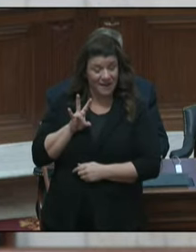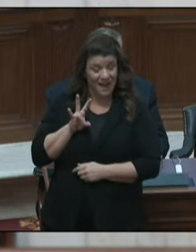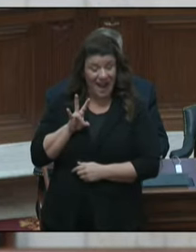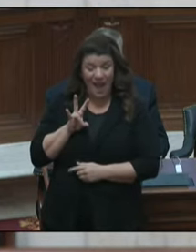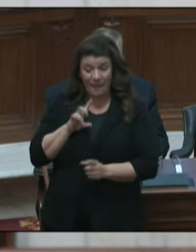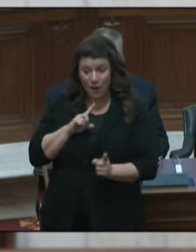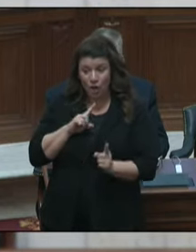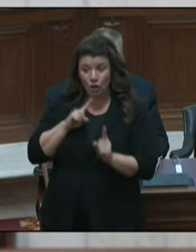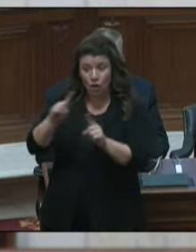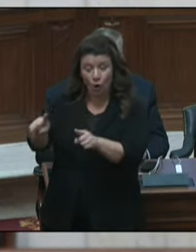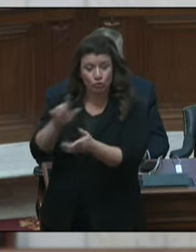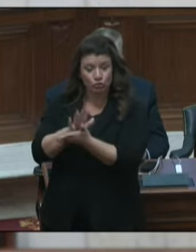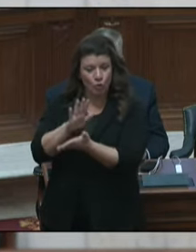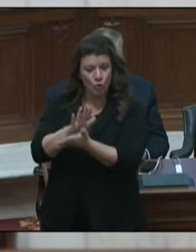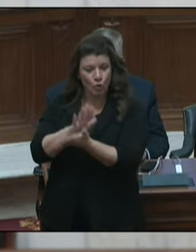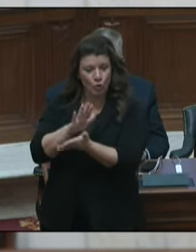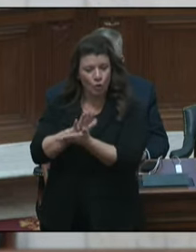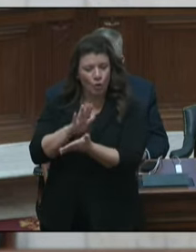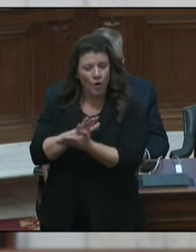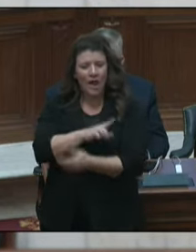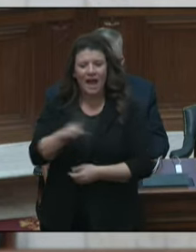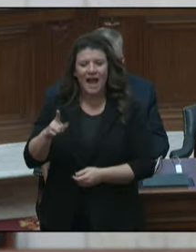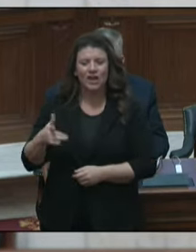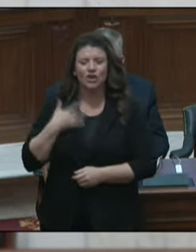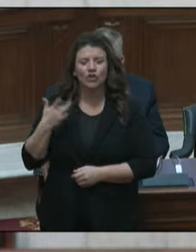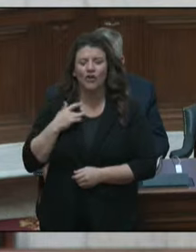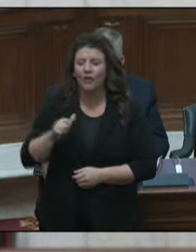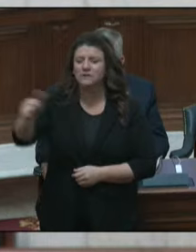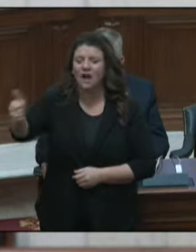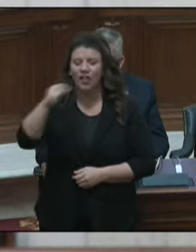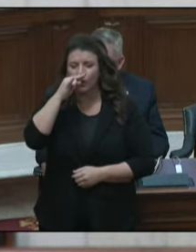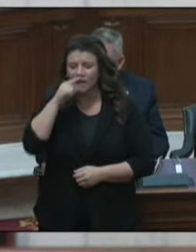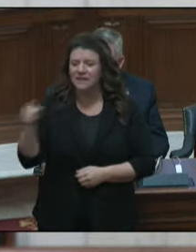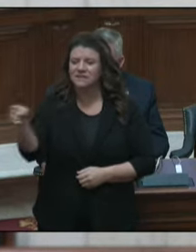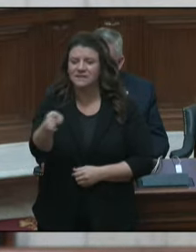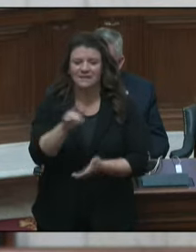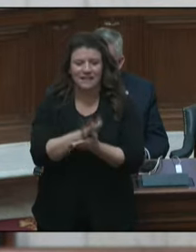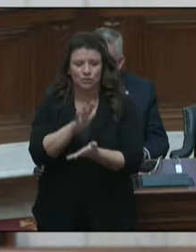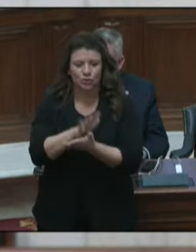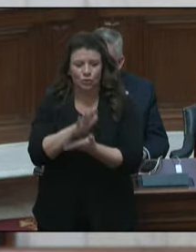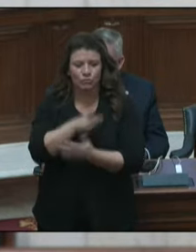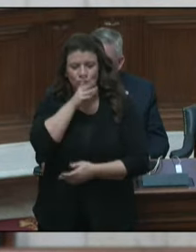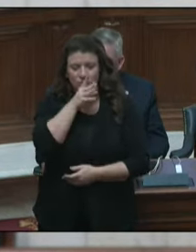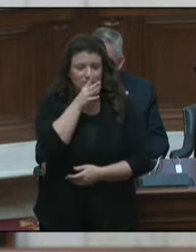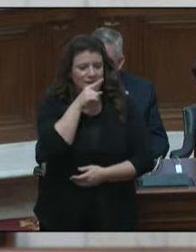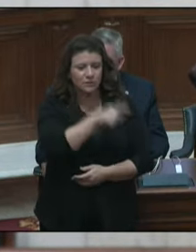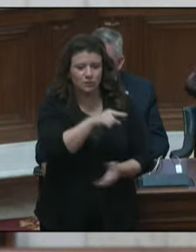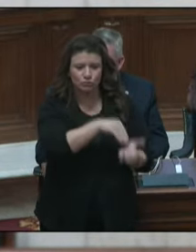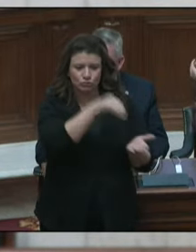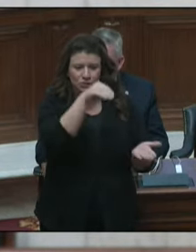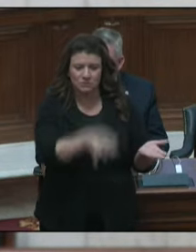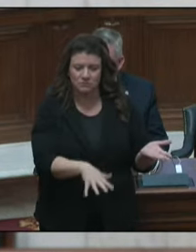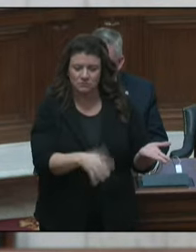school the next day. What do you think those other kids in that school were saying to those kids?